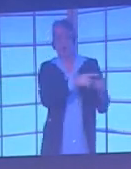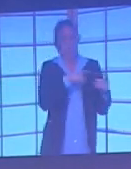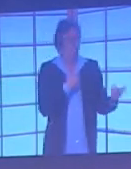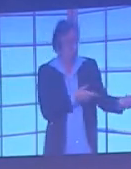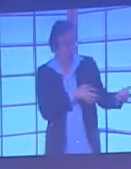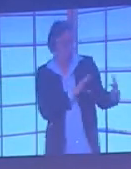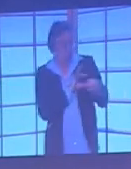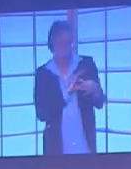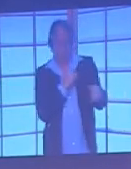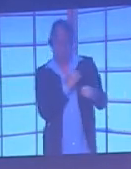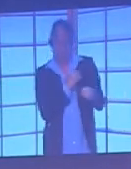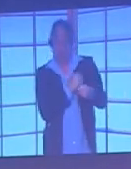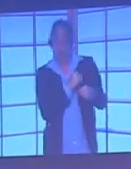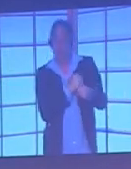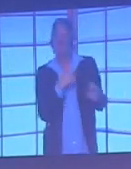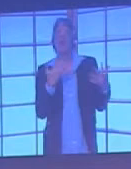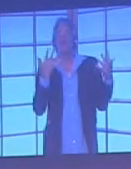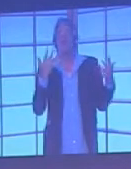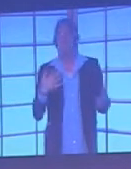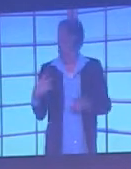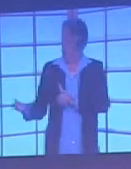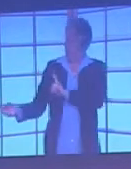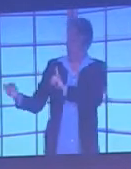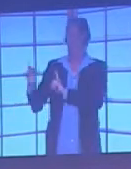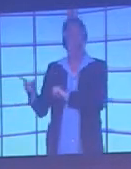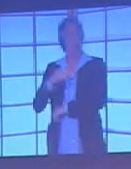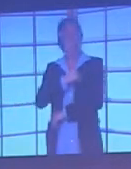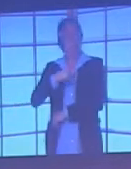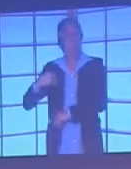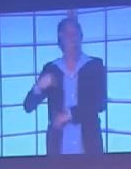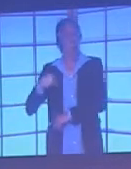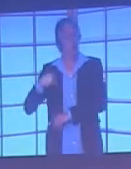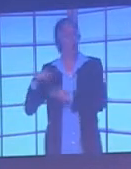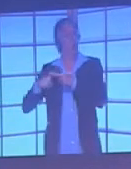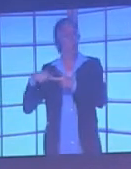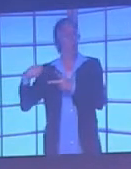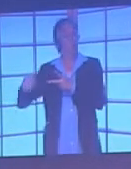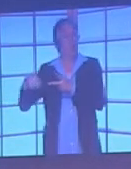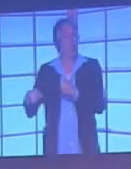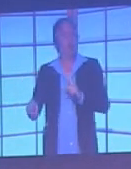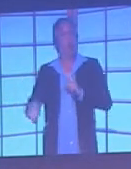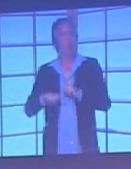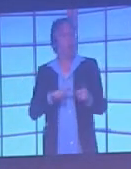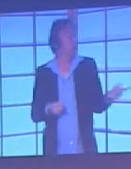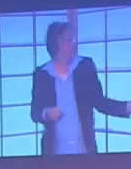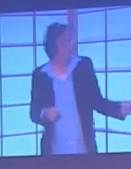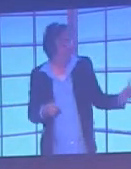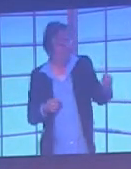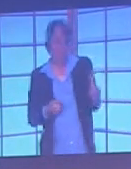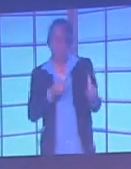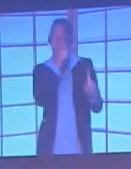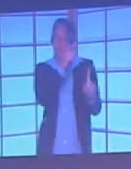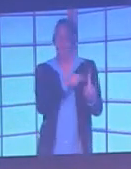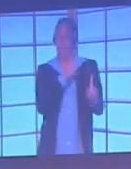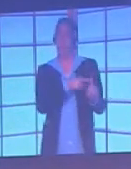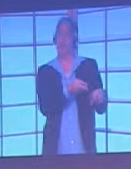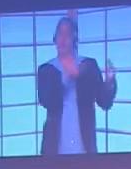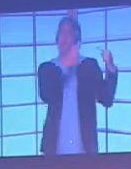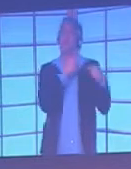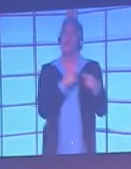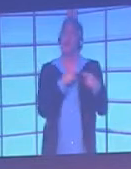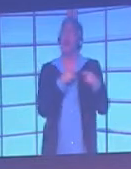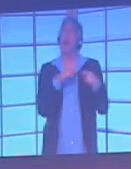Hi, Michal. Hi. I'm also inviting on stage Michael Rice, who's coming up with Michal, who's the Communications Manager